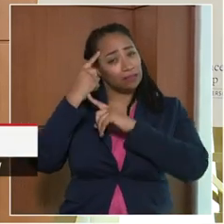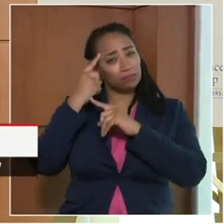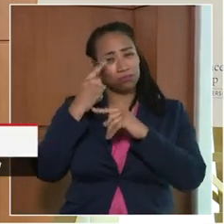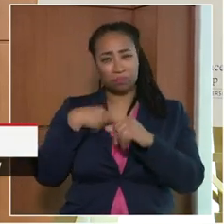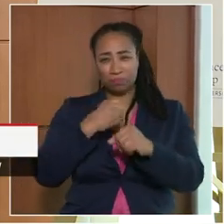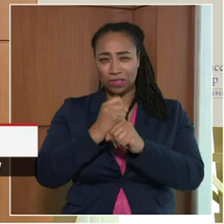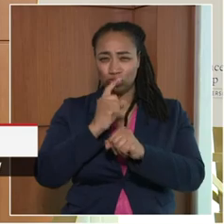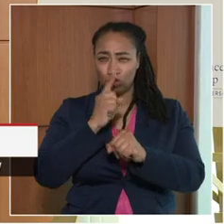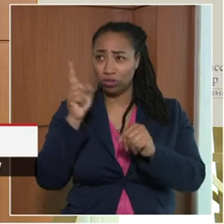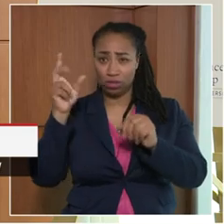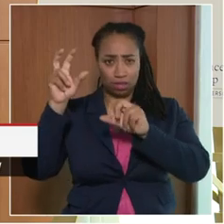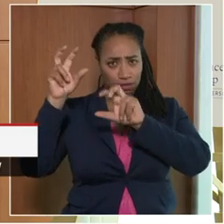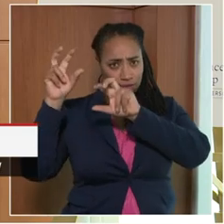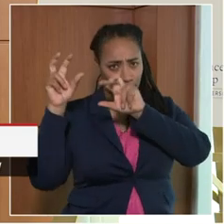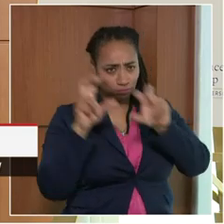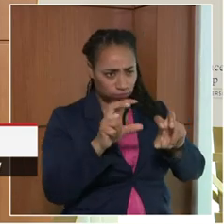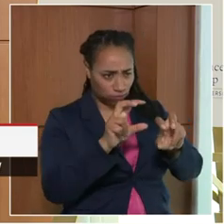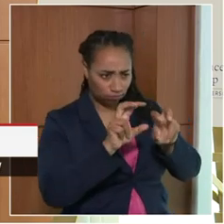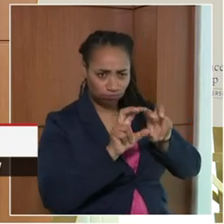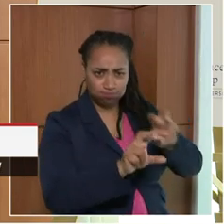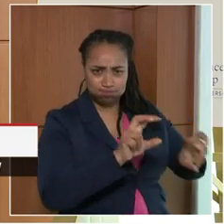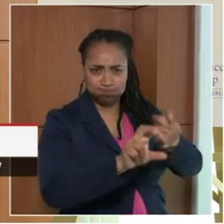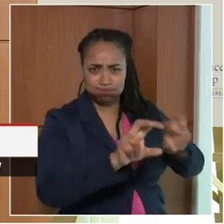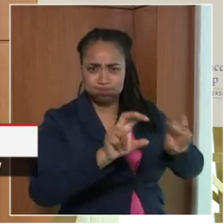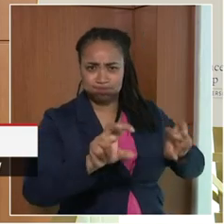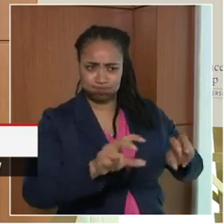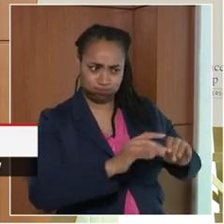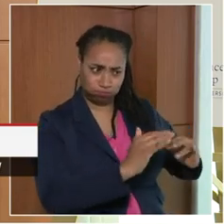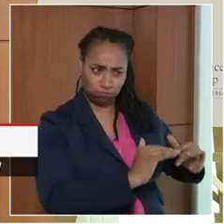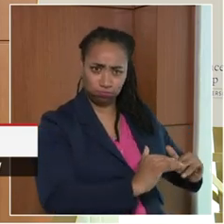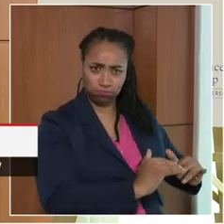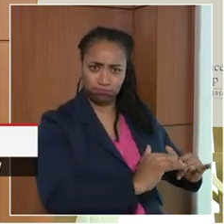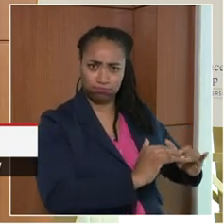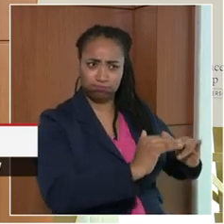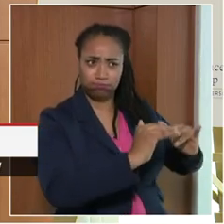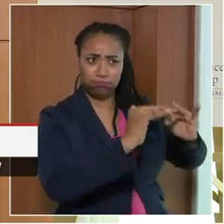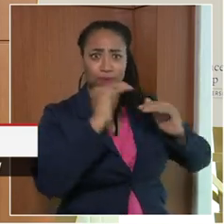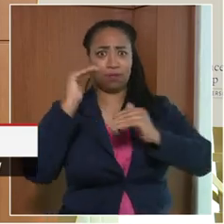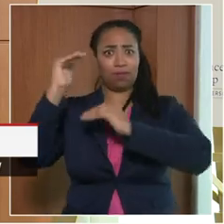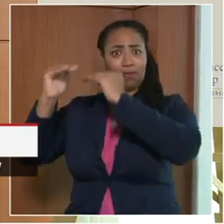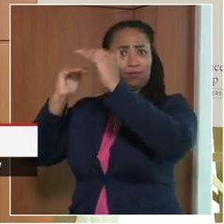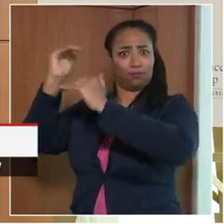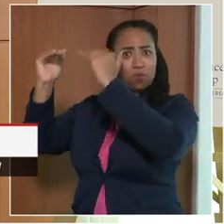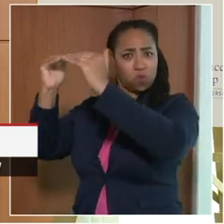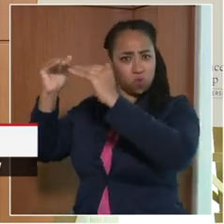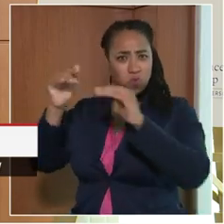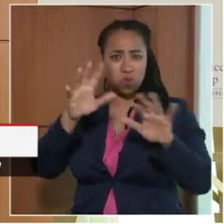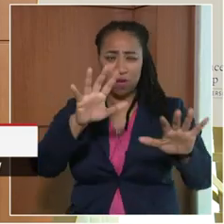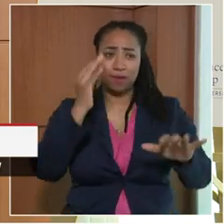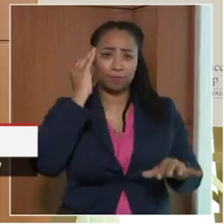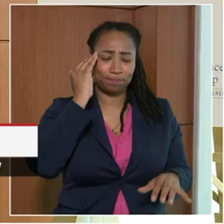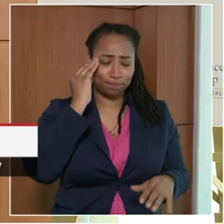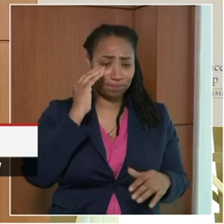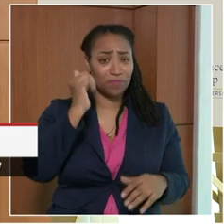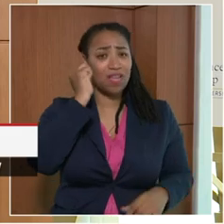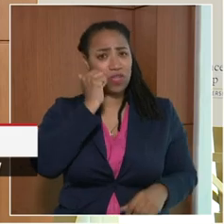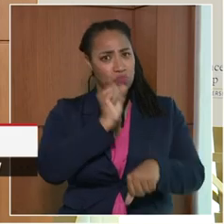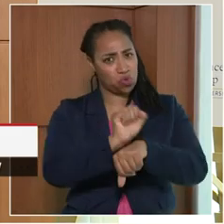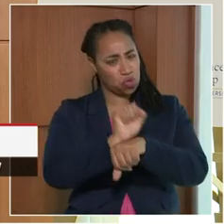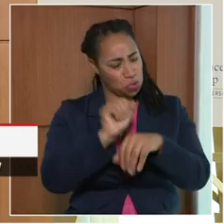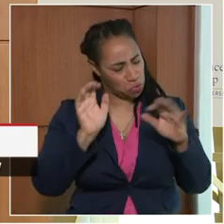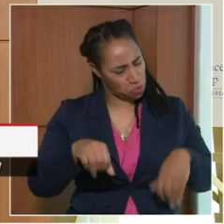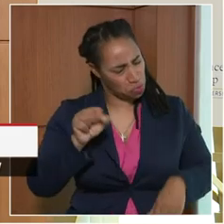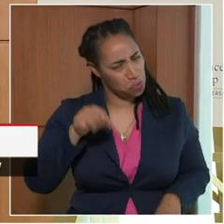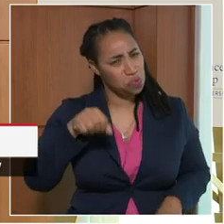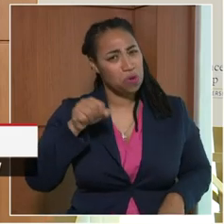because this time is set aside for me to focus on retooling so I can do my day-to-day better. And